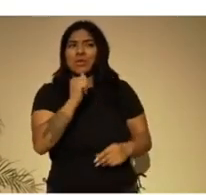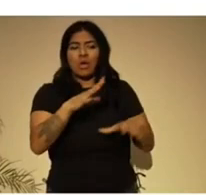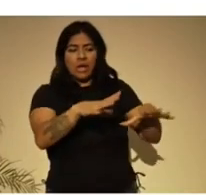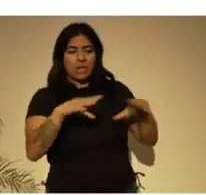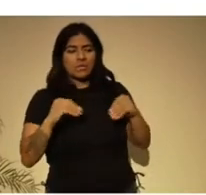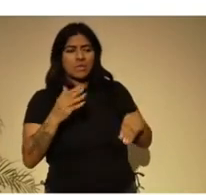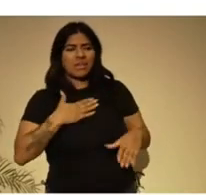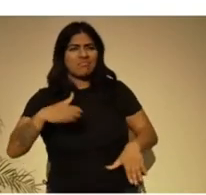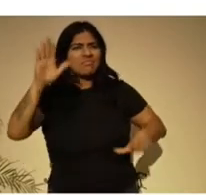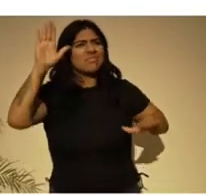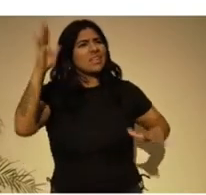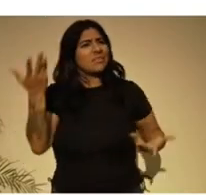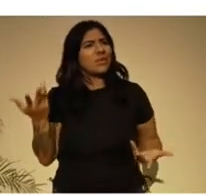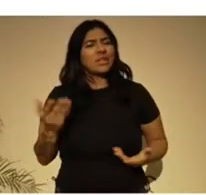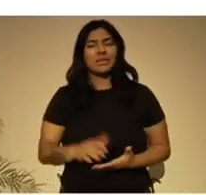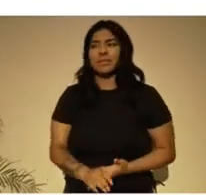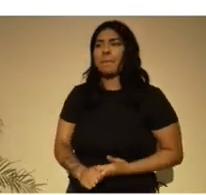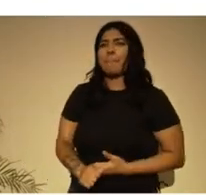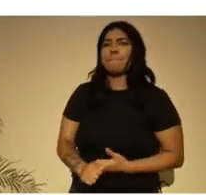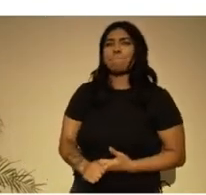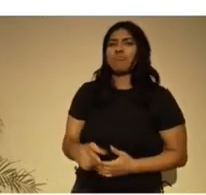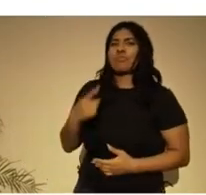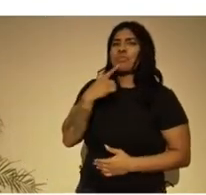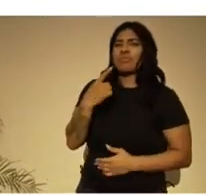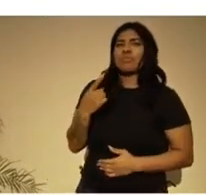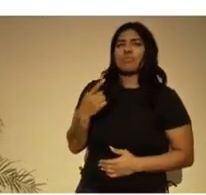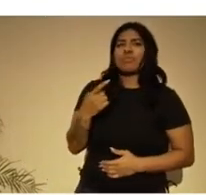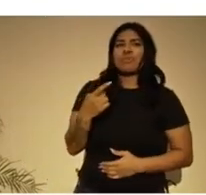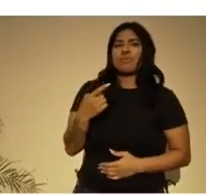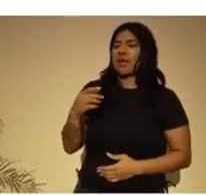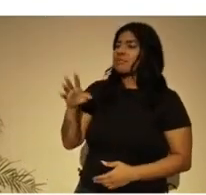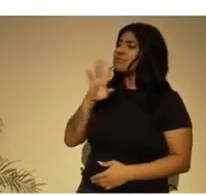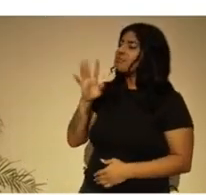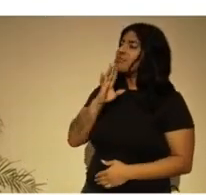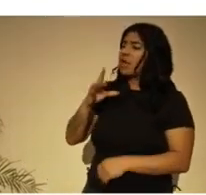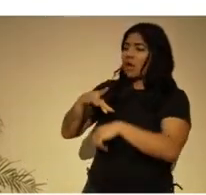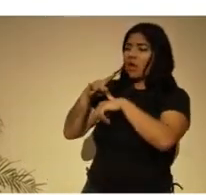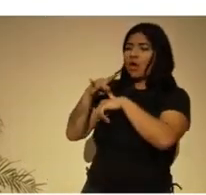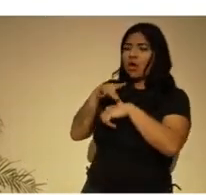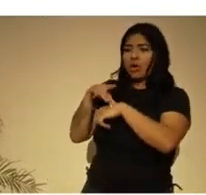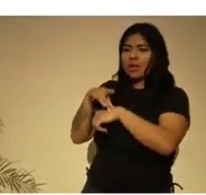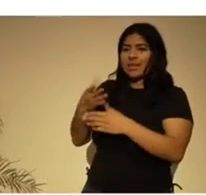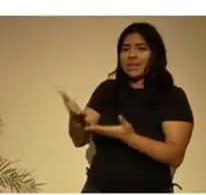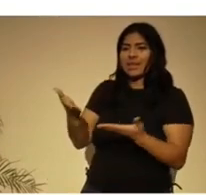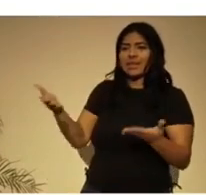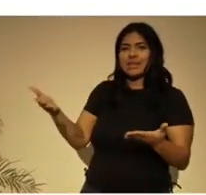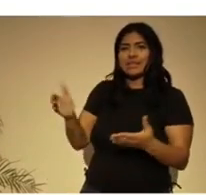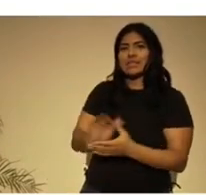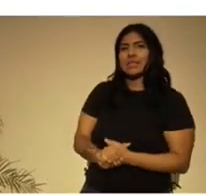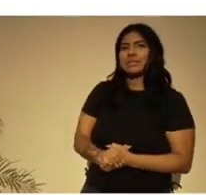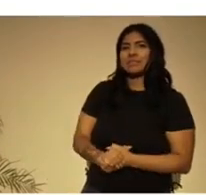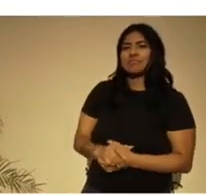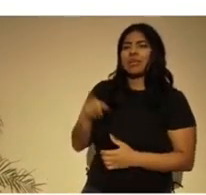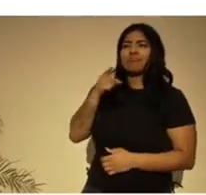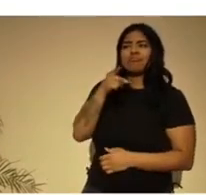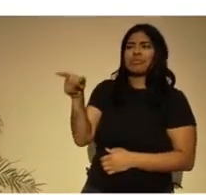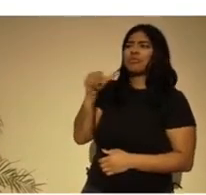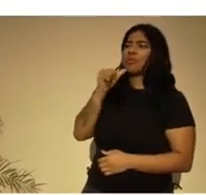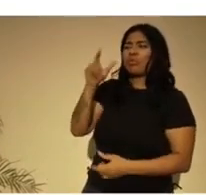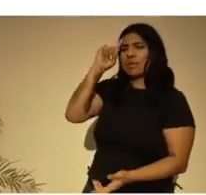accept our testimony." Verse 12 says, "I have spoken to you of earthly things." Somebody say earthly things. "And you don't